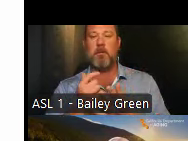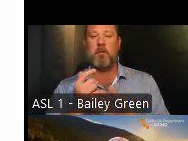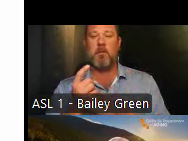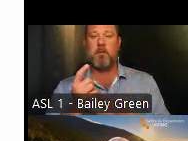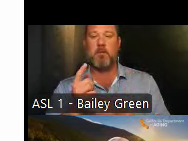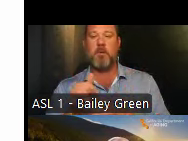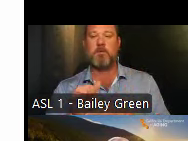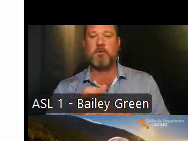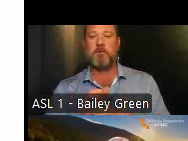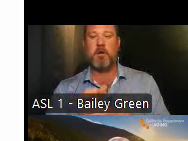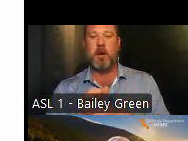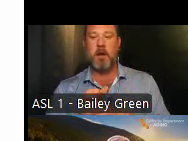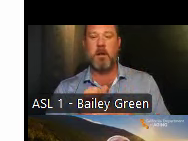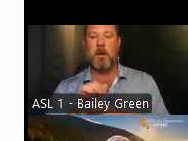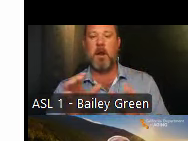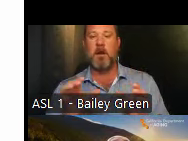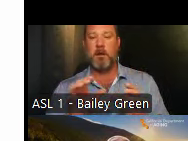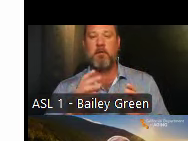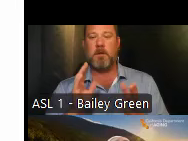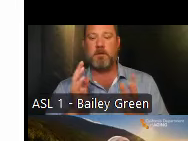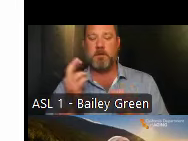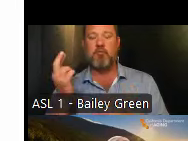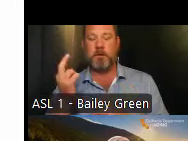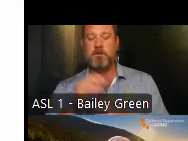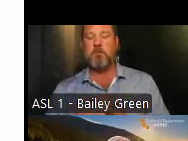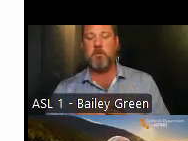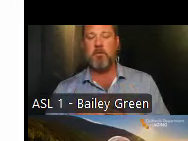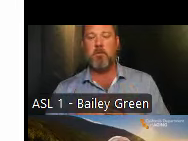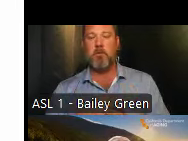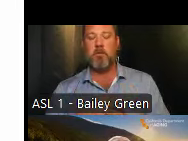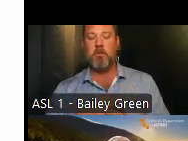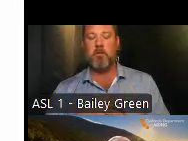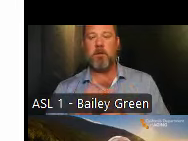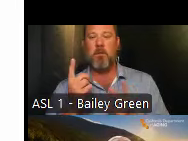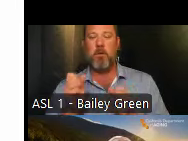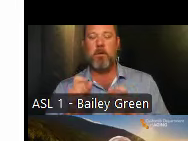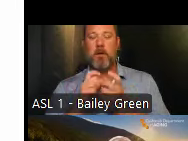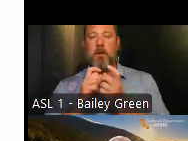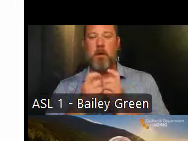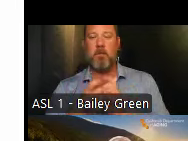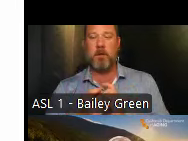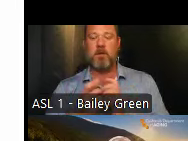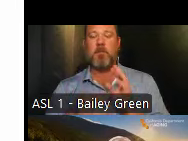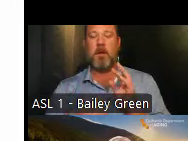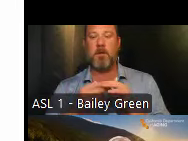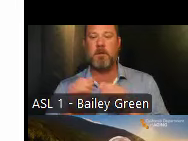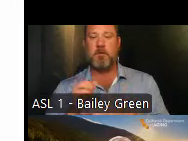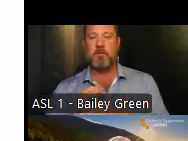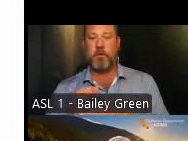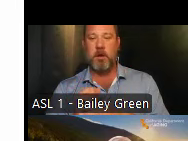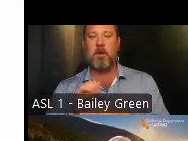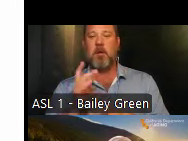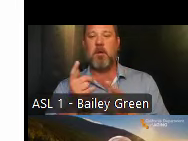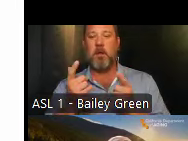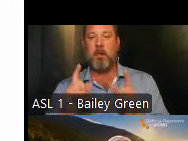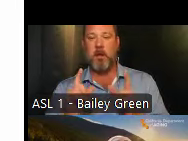the training activities seem completely reasonable, I'm wondering if they could be augmented by additional training activities that would